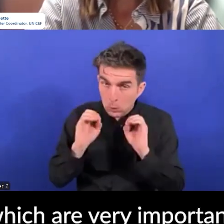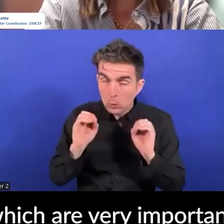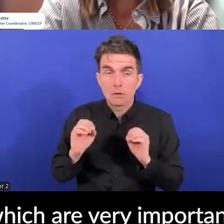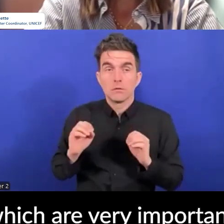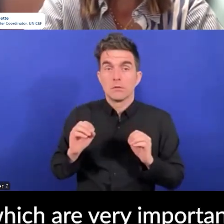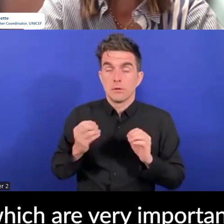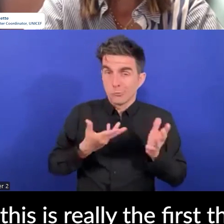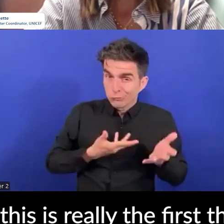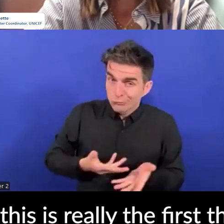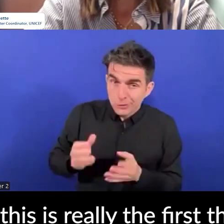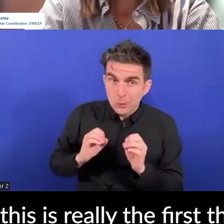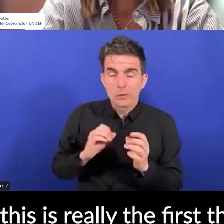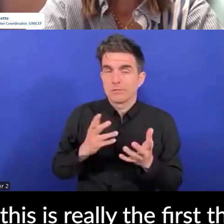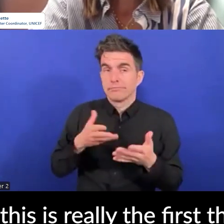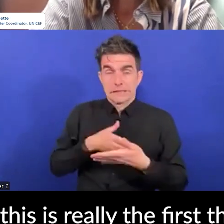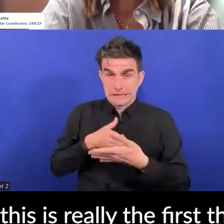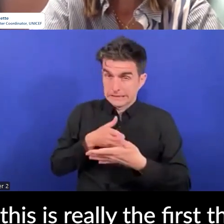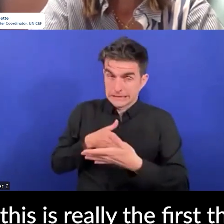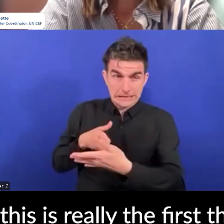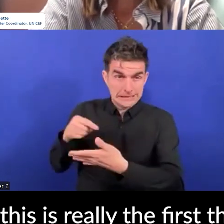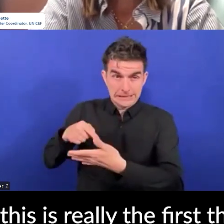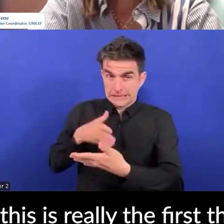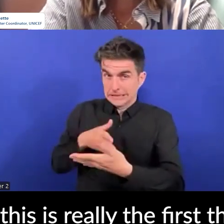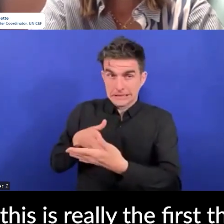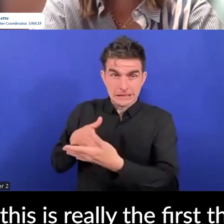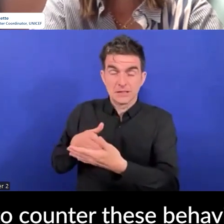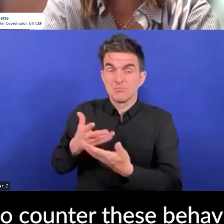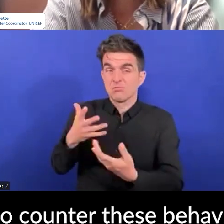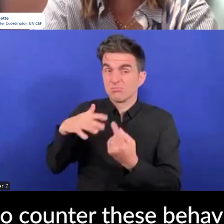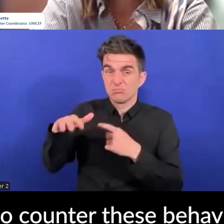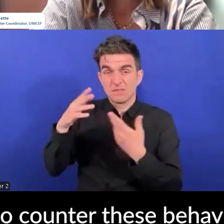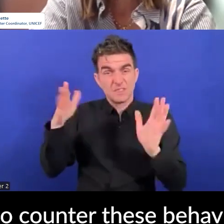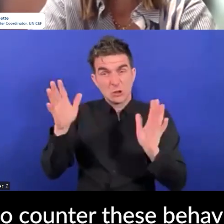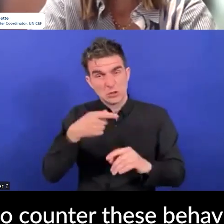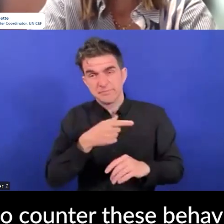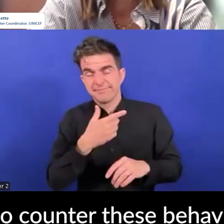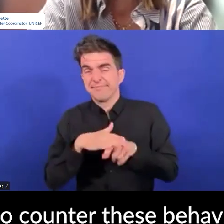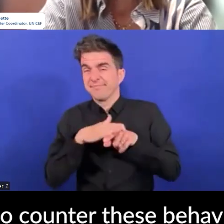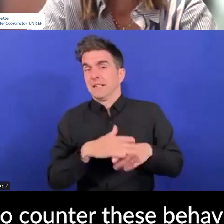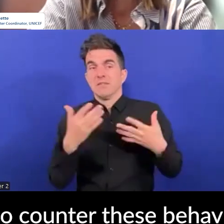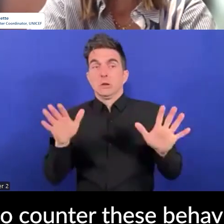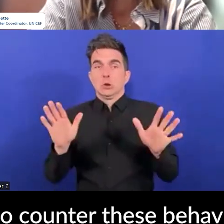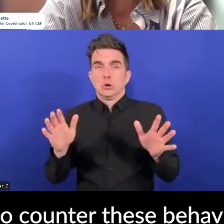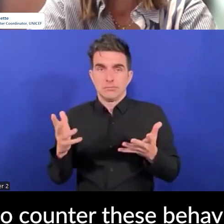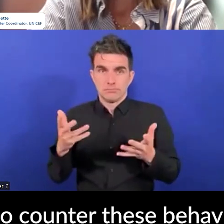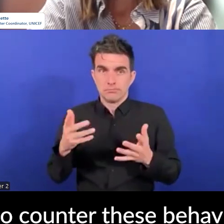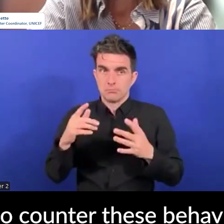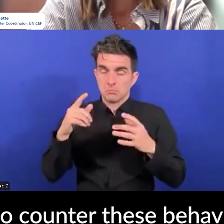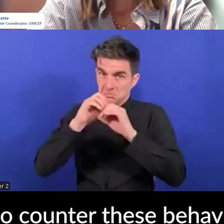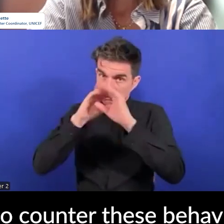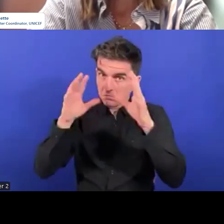very important. So this is really the first thing. And to counter these